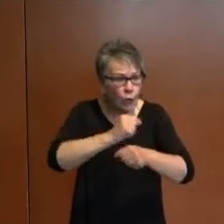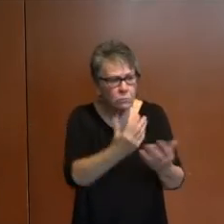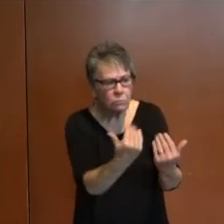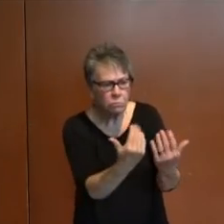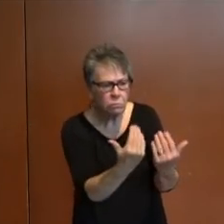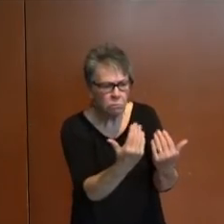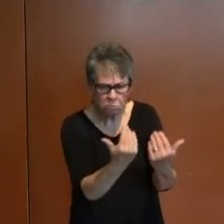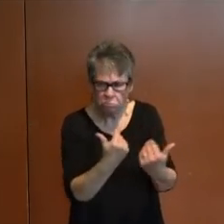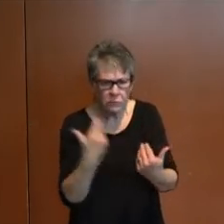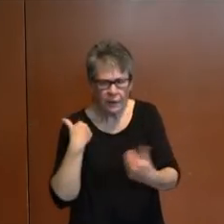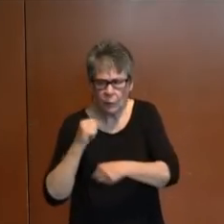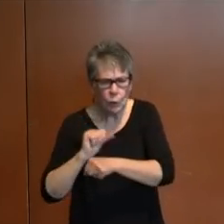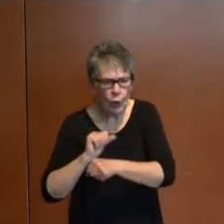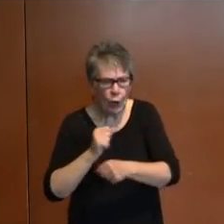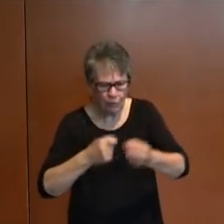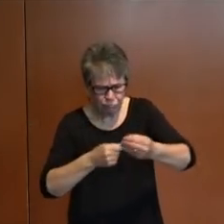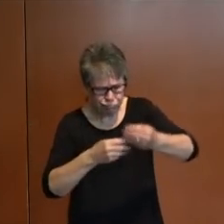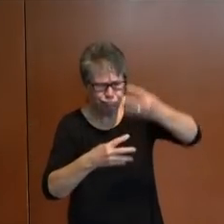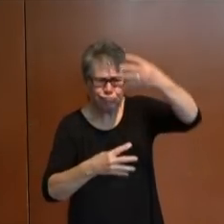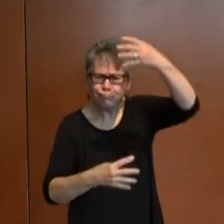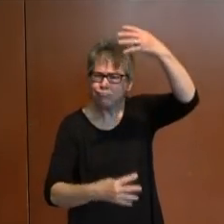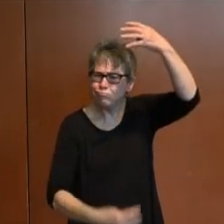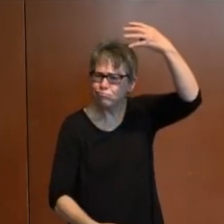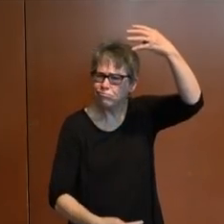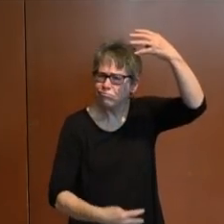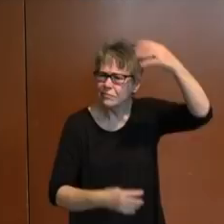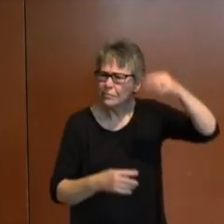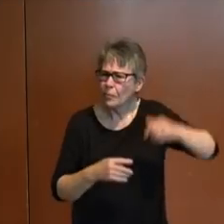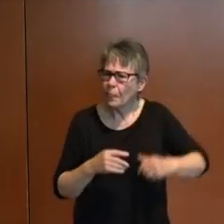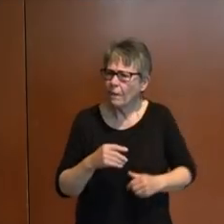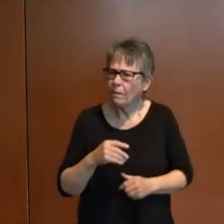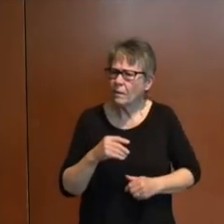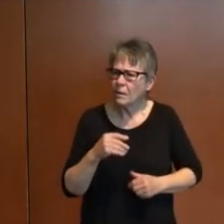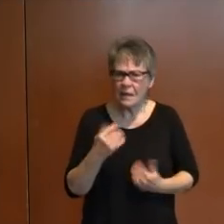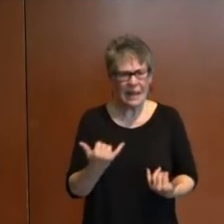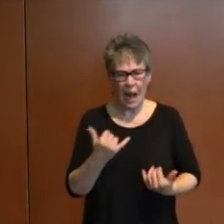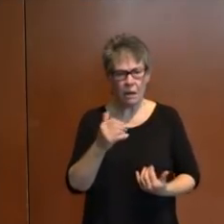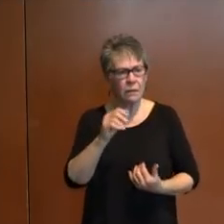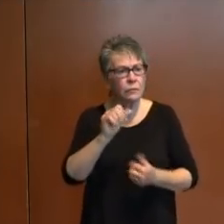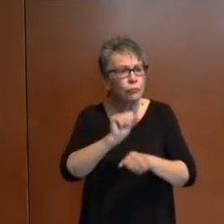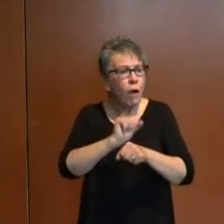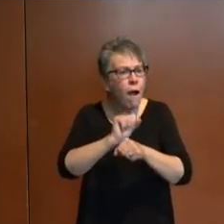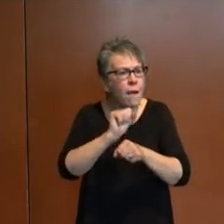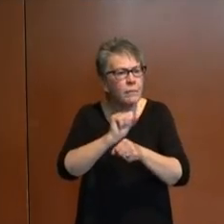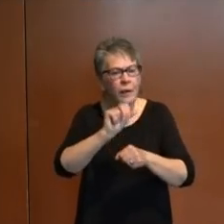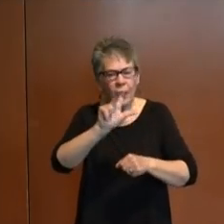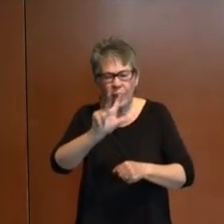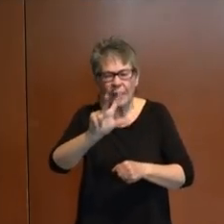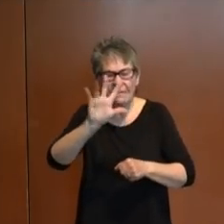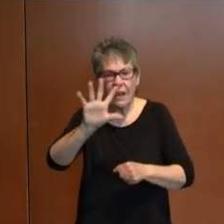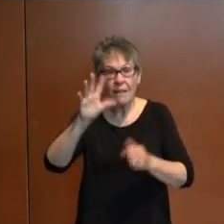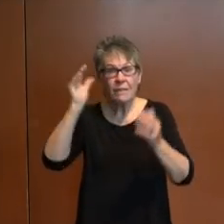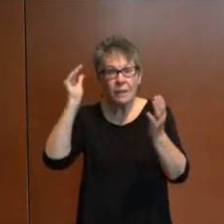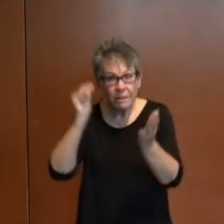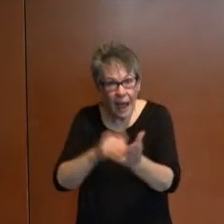35,000 job openings are being posted by more than 300 essential employers.